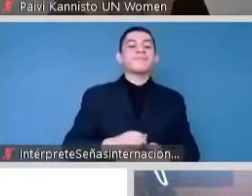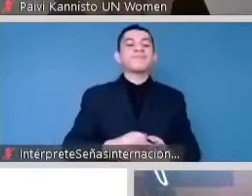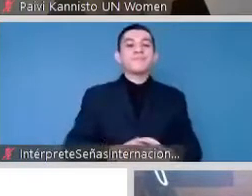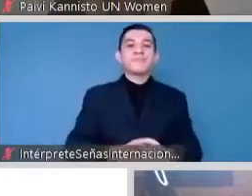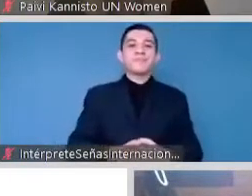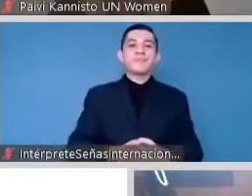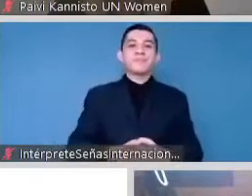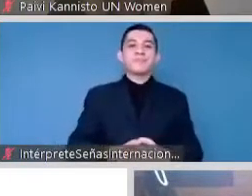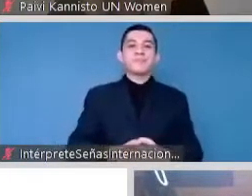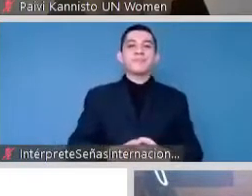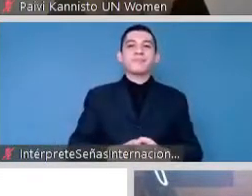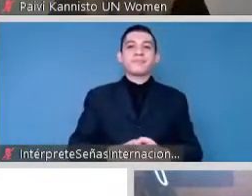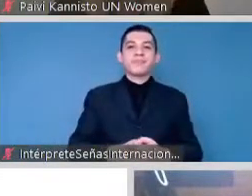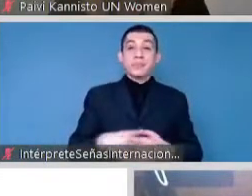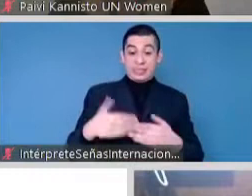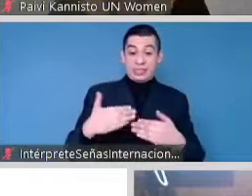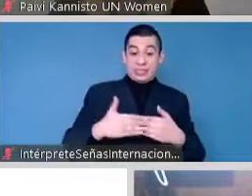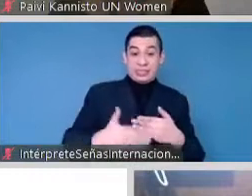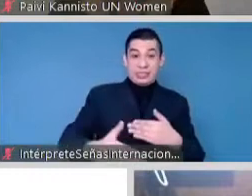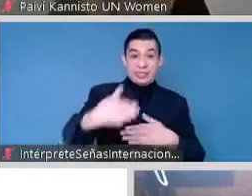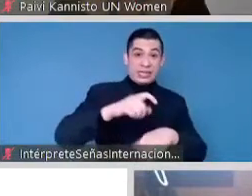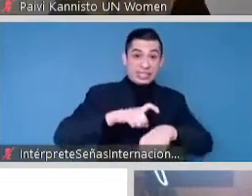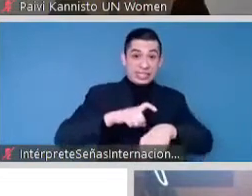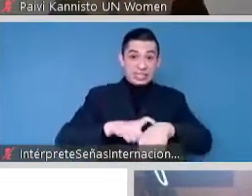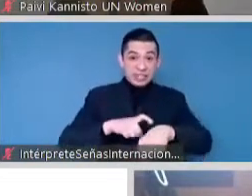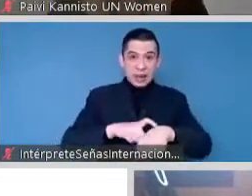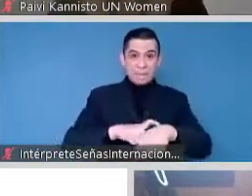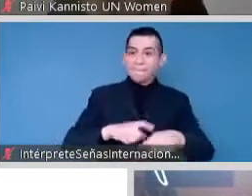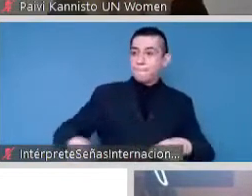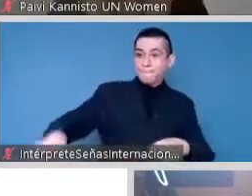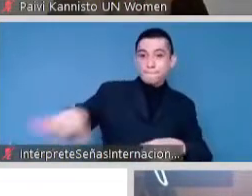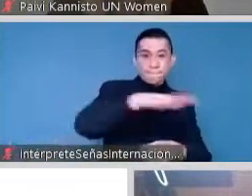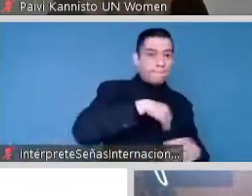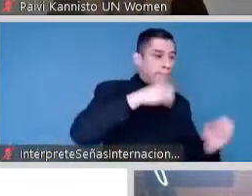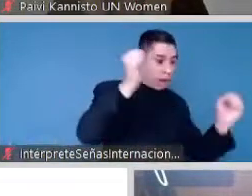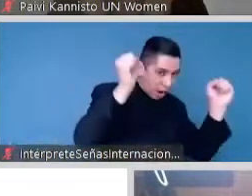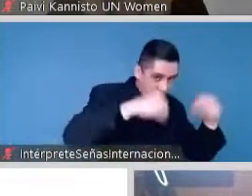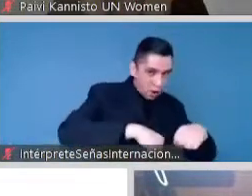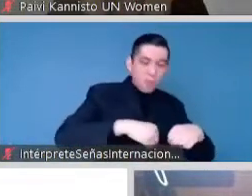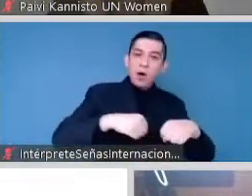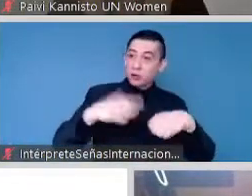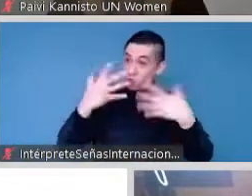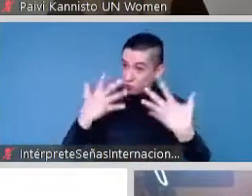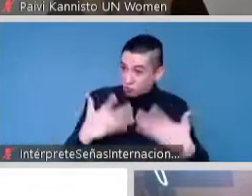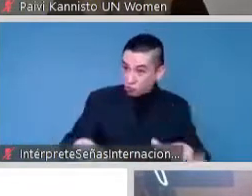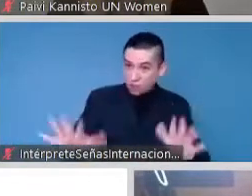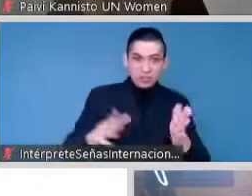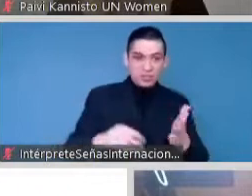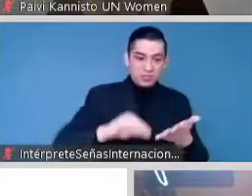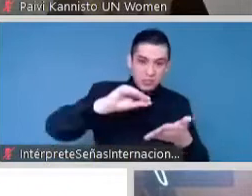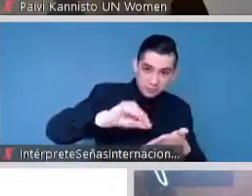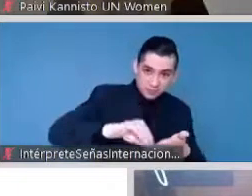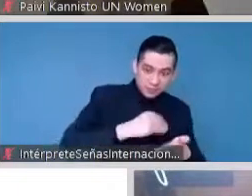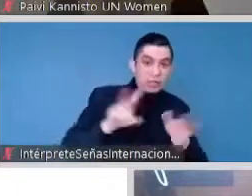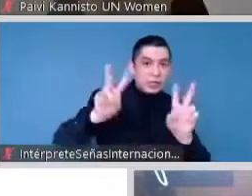most important issue to keep in mind to ensure that peace is translated from an agreement to the ground,